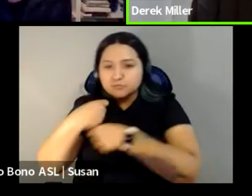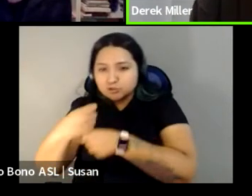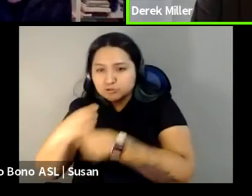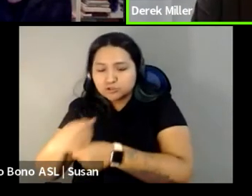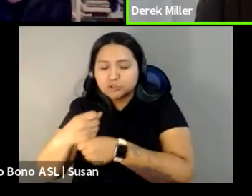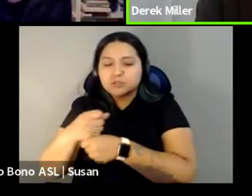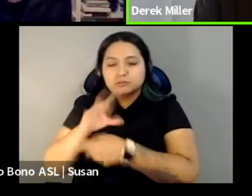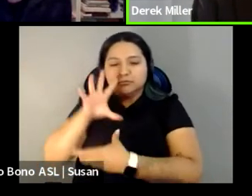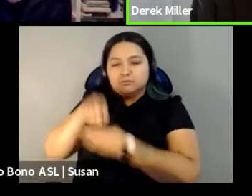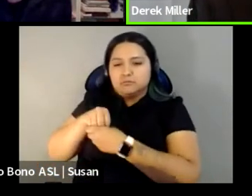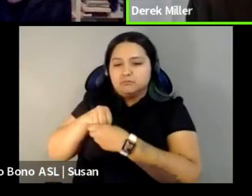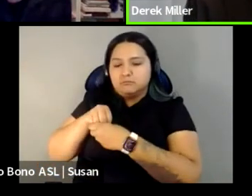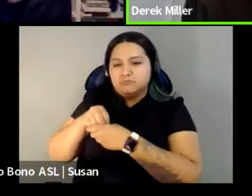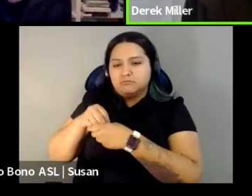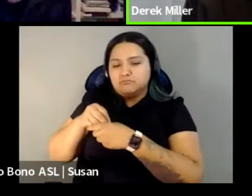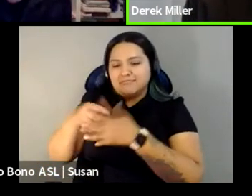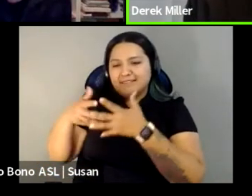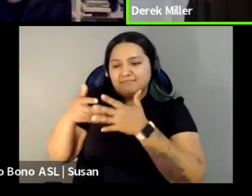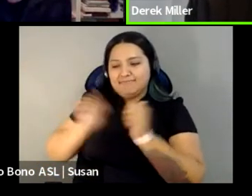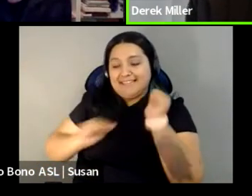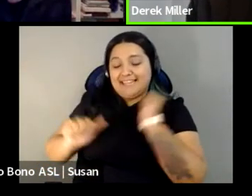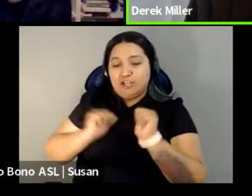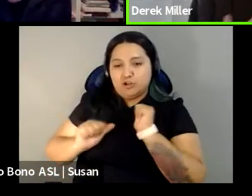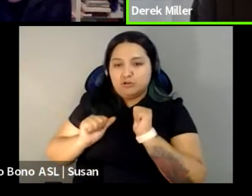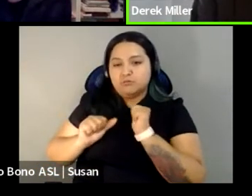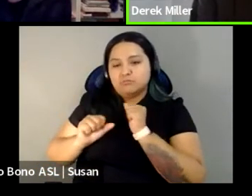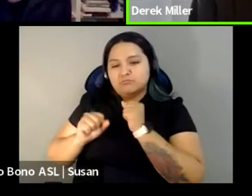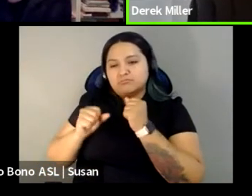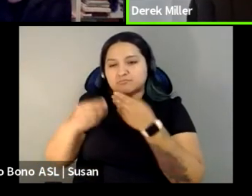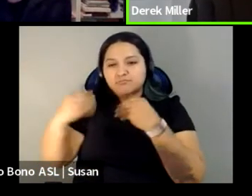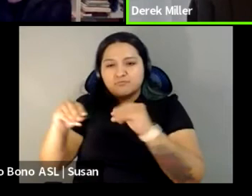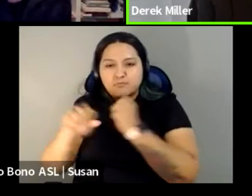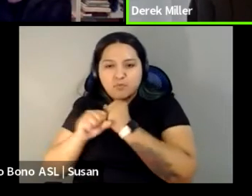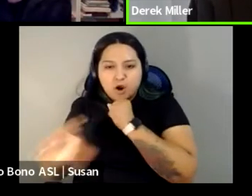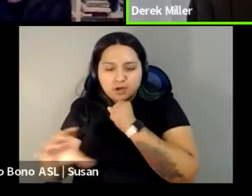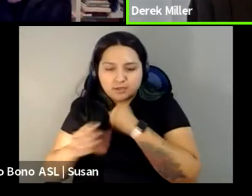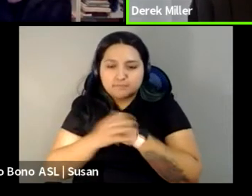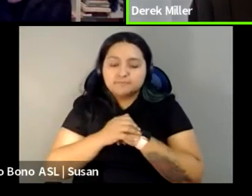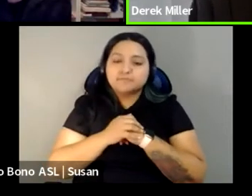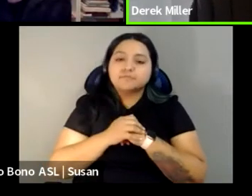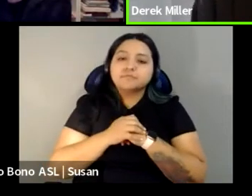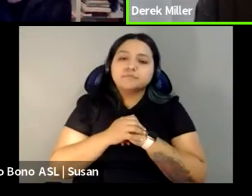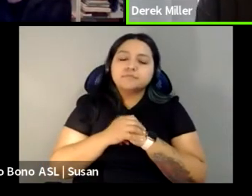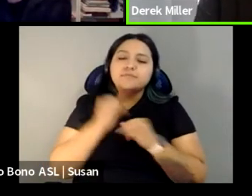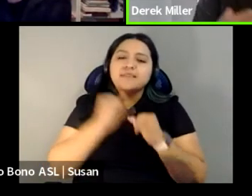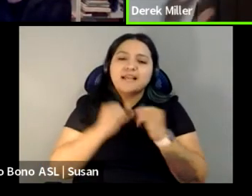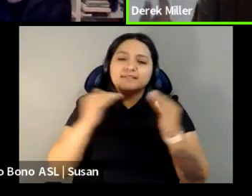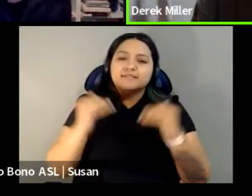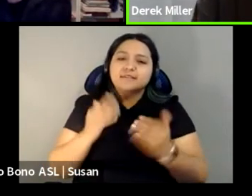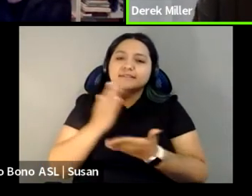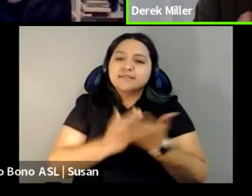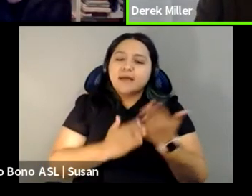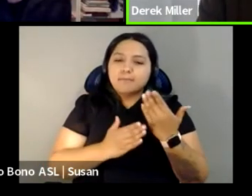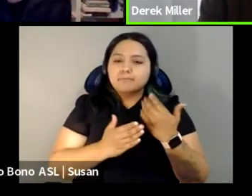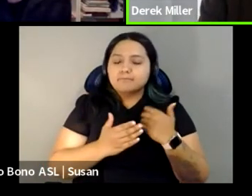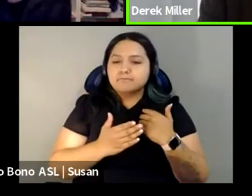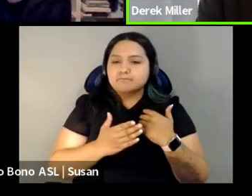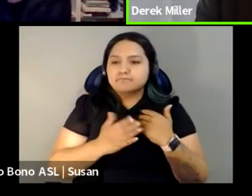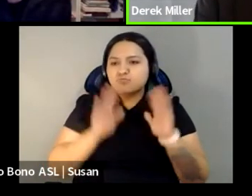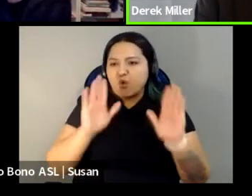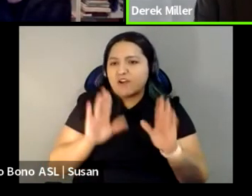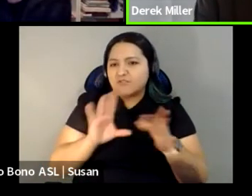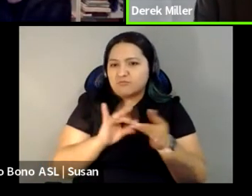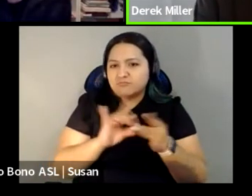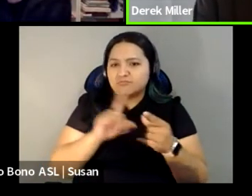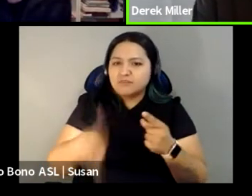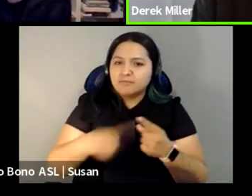market, as well as the general US economy. And then lastly, there's some wonderful pieces here about genre, about the way that the Schuberts are thinking about reviews